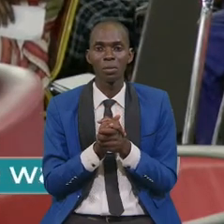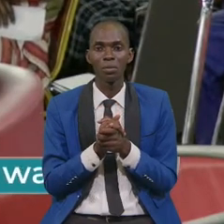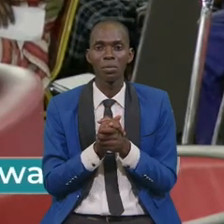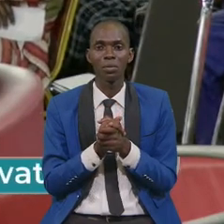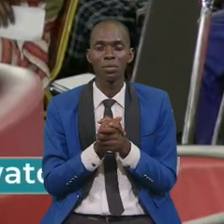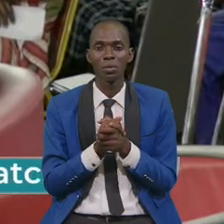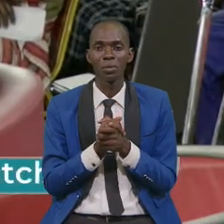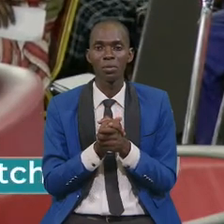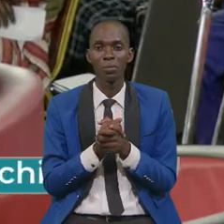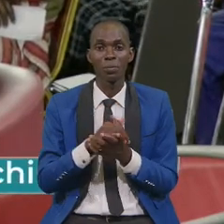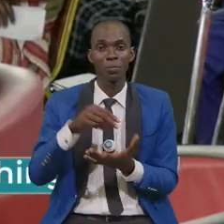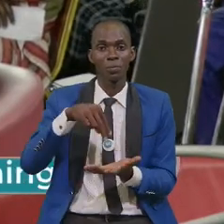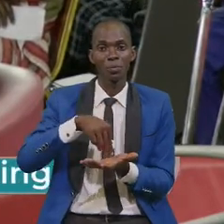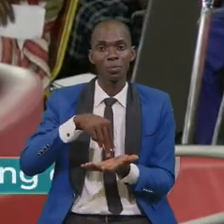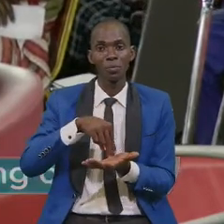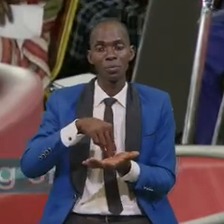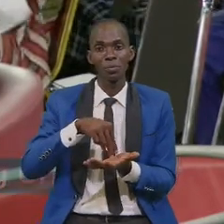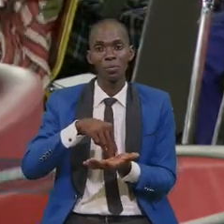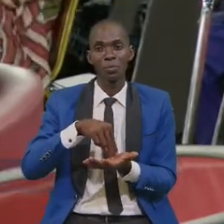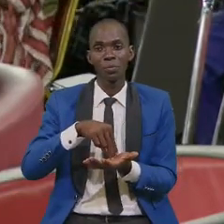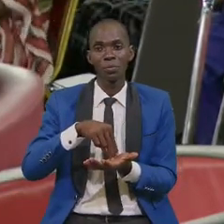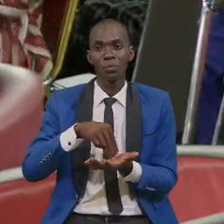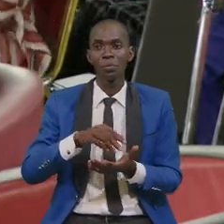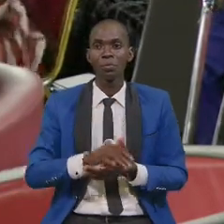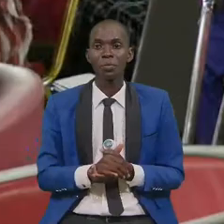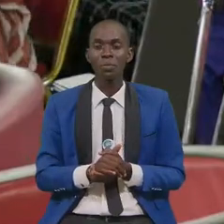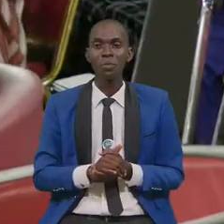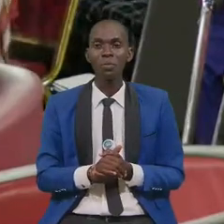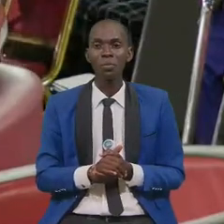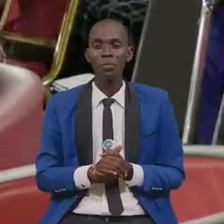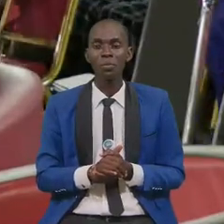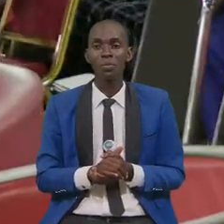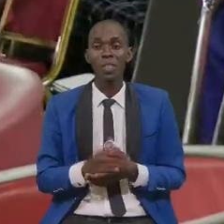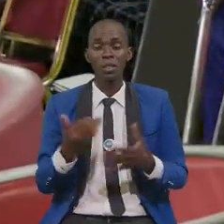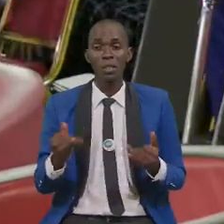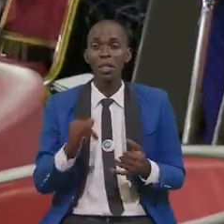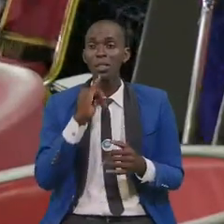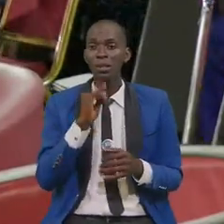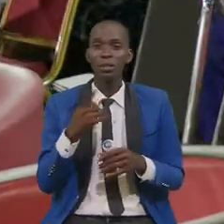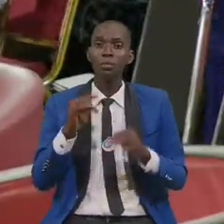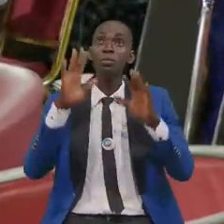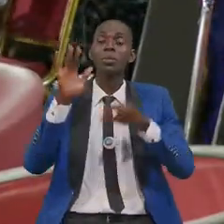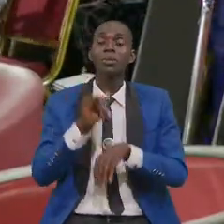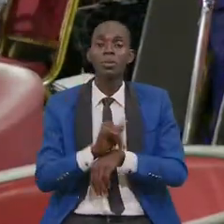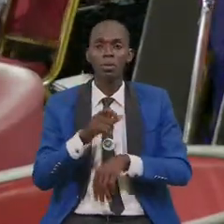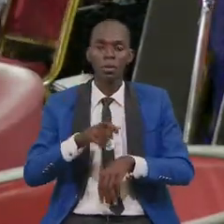Let's rise on our feet and talk to God. It's miracle time.